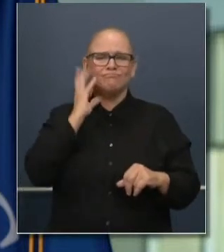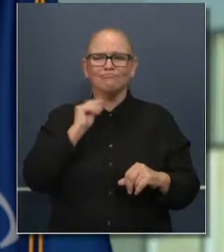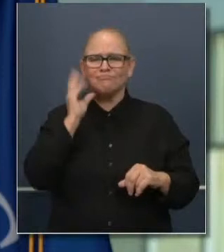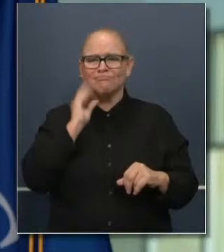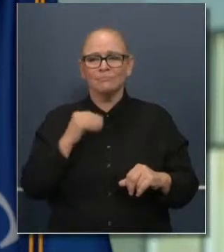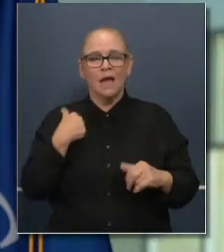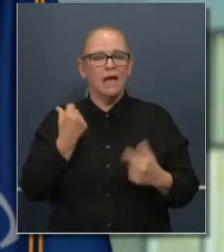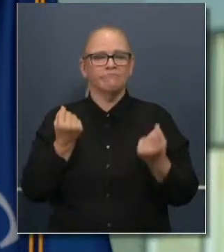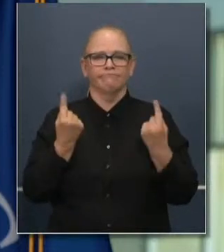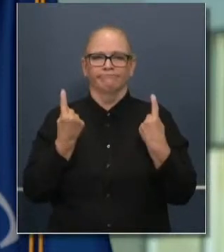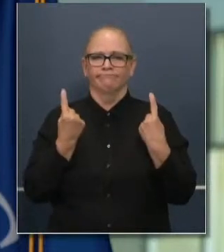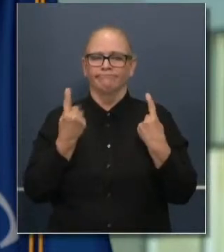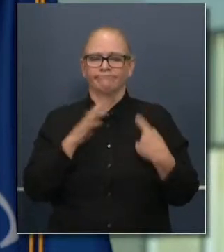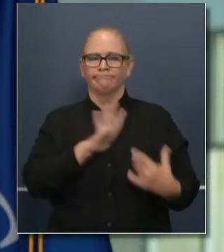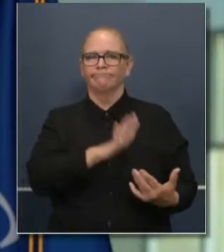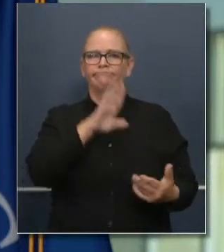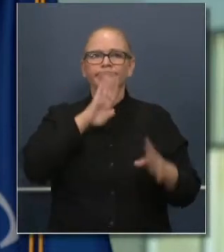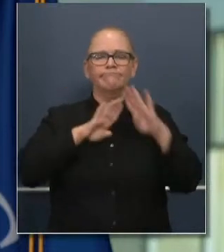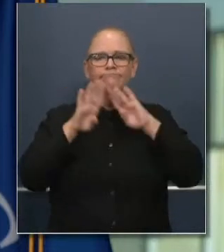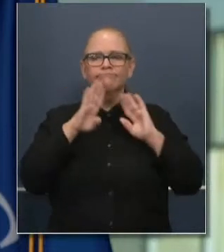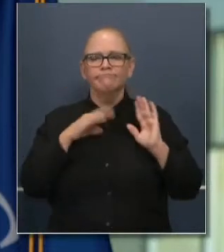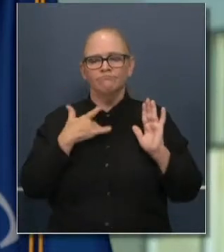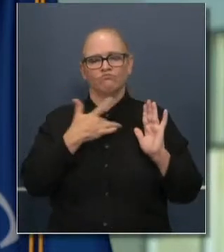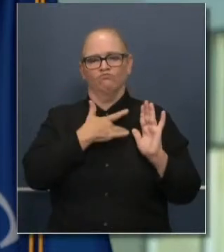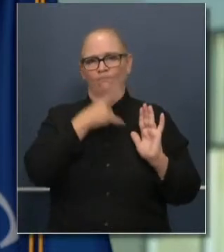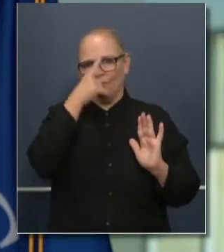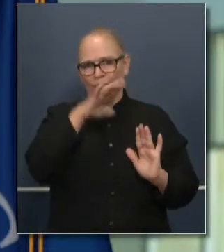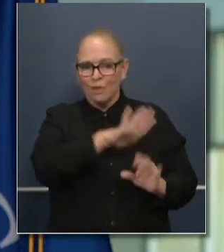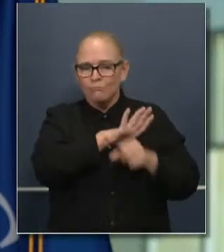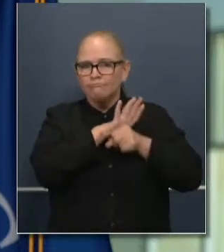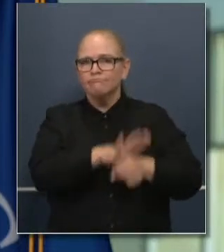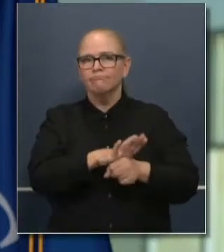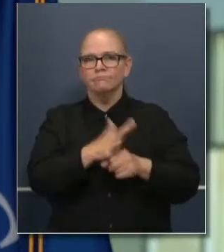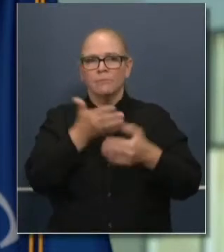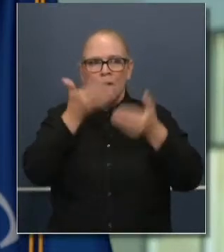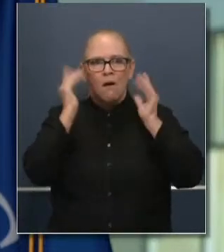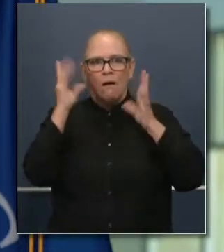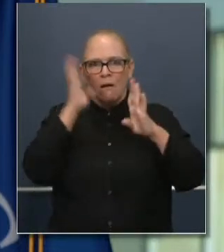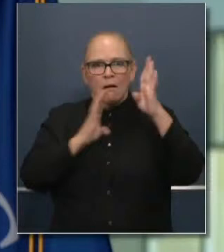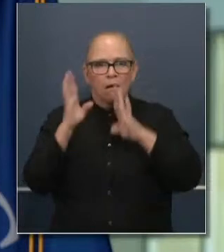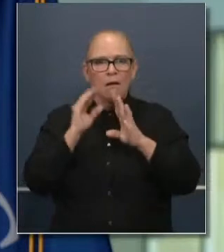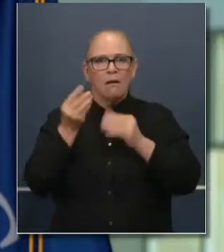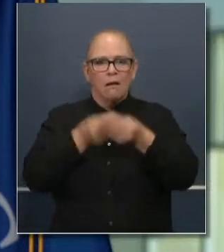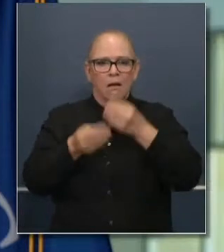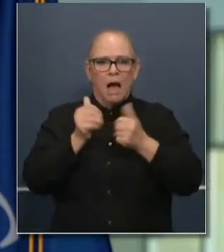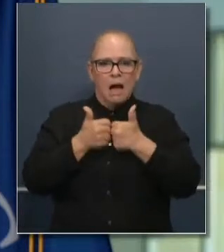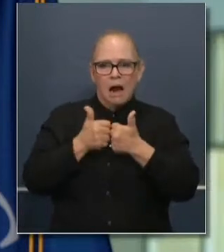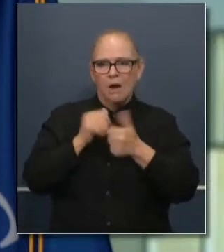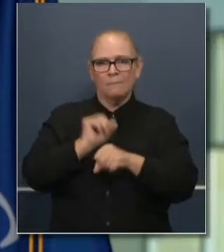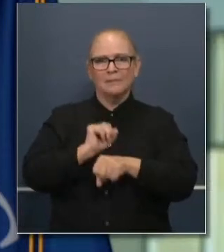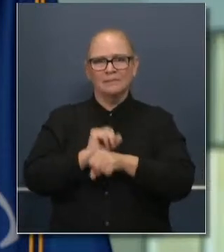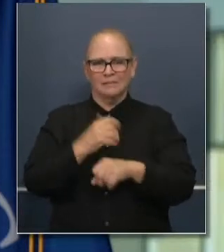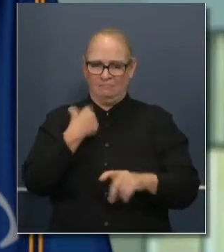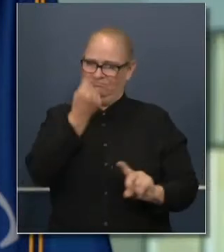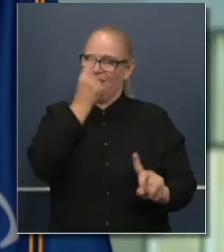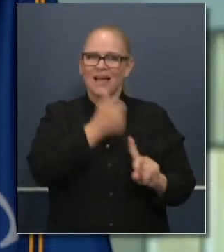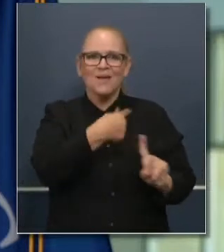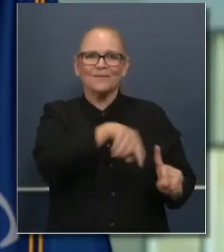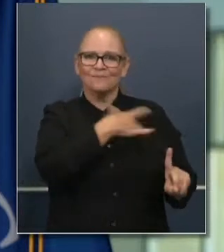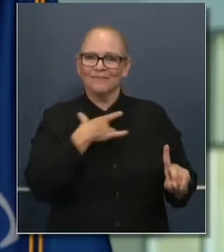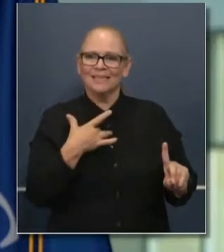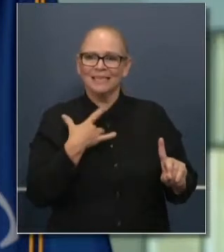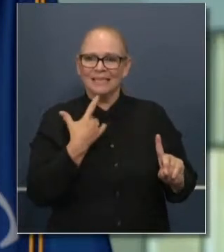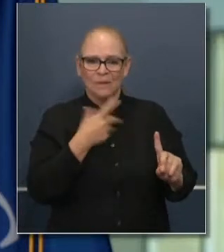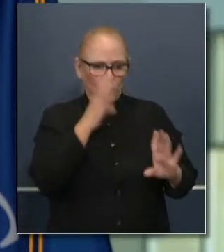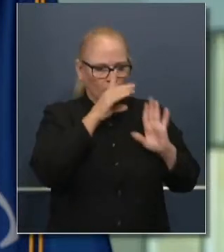you, deeply appreciate the stress that many of these small business men and women are going through, families